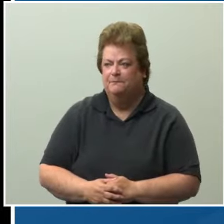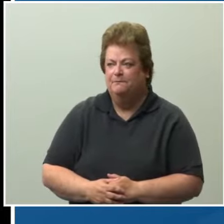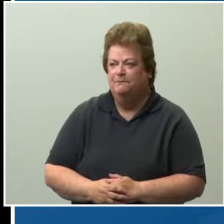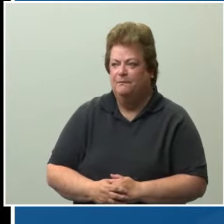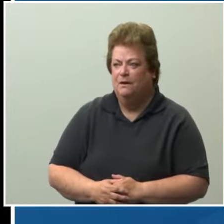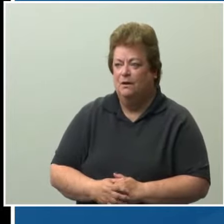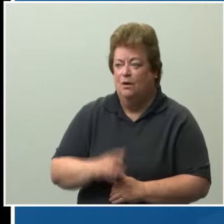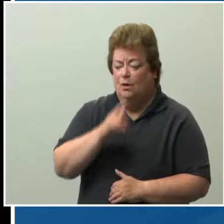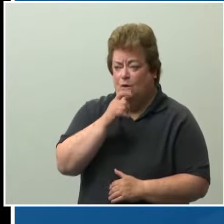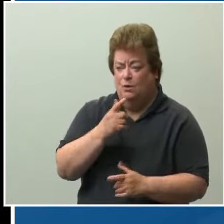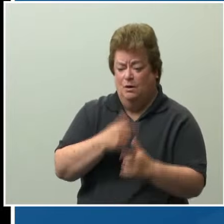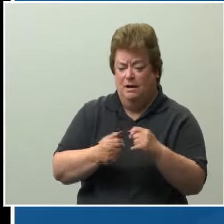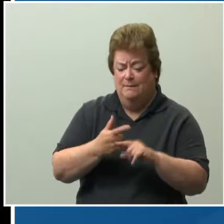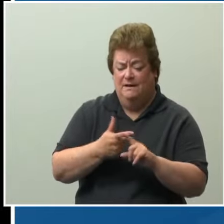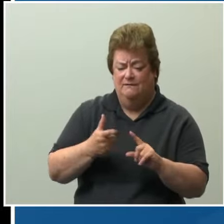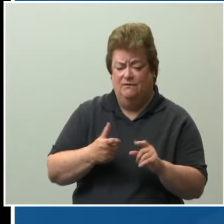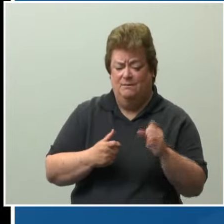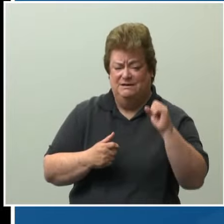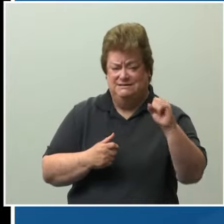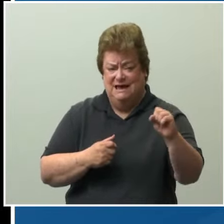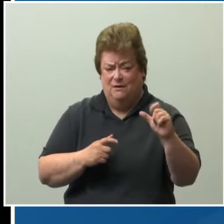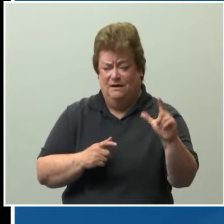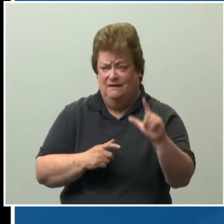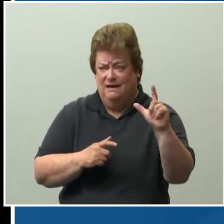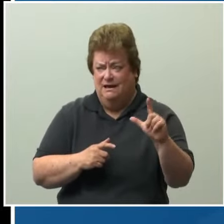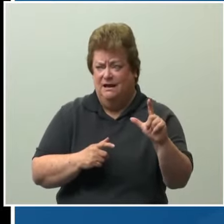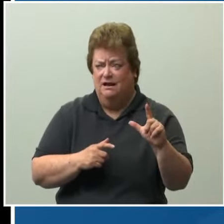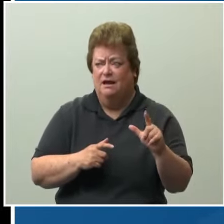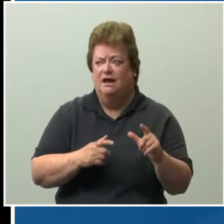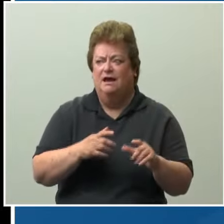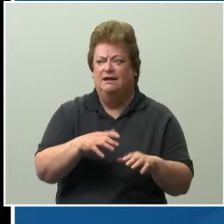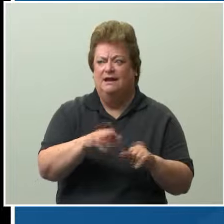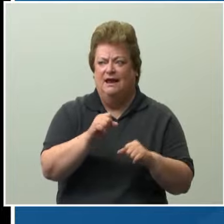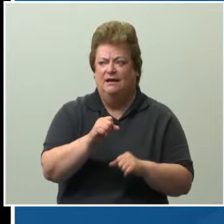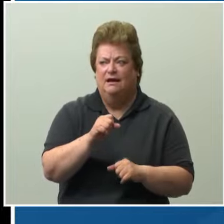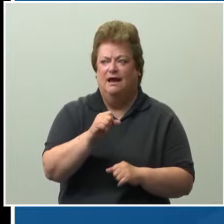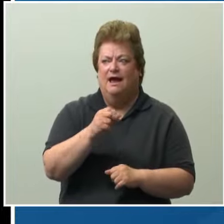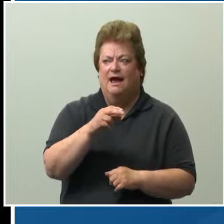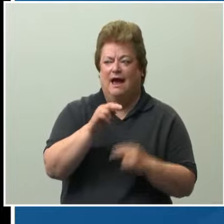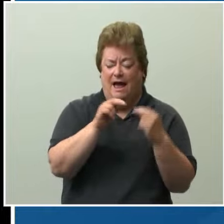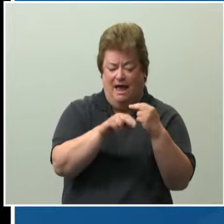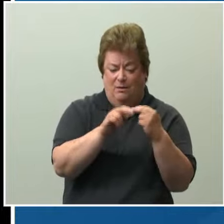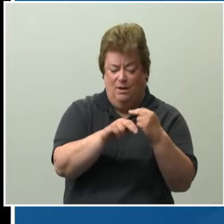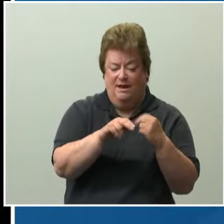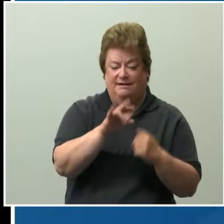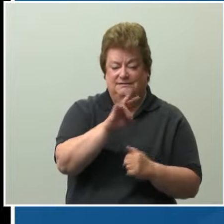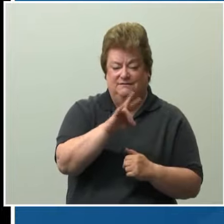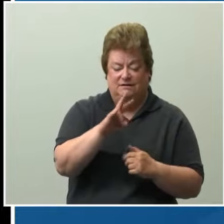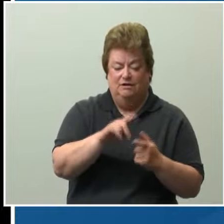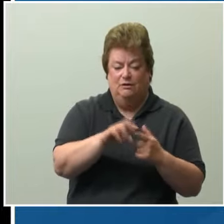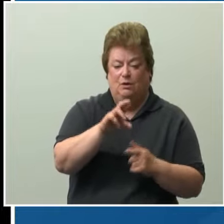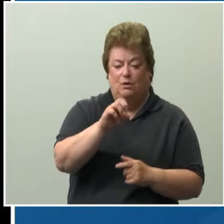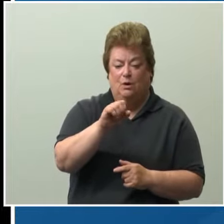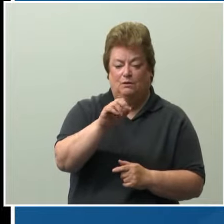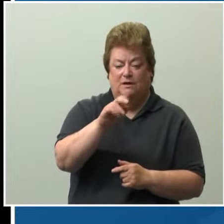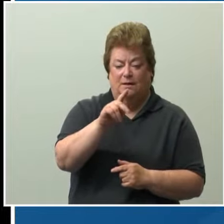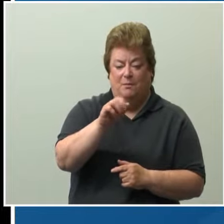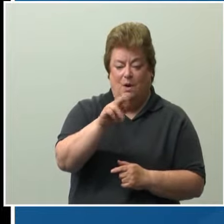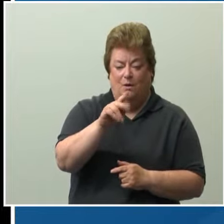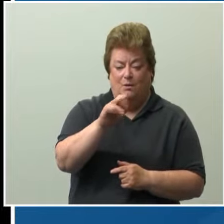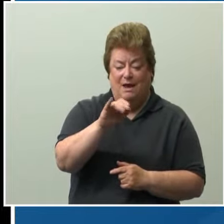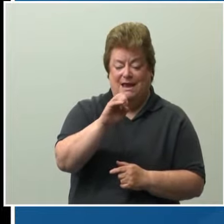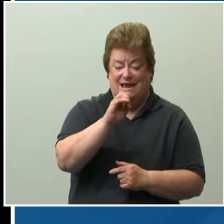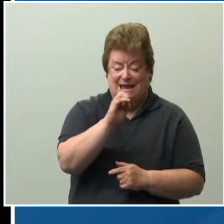Drivers coming in south of Lincoln are encouraged to take Highway 77 to Rosa Parks Way east, and